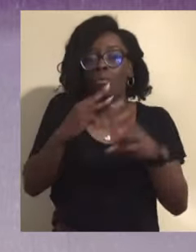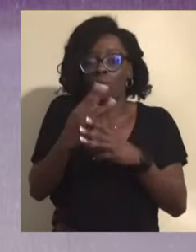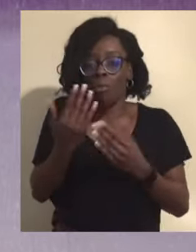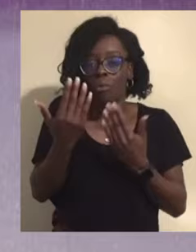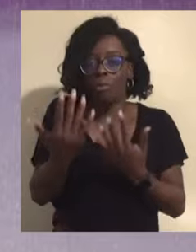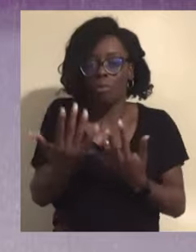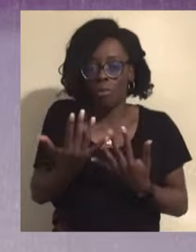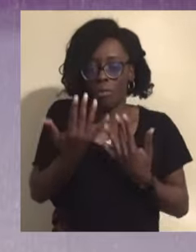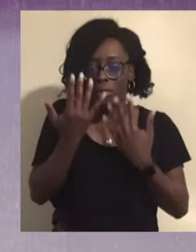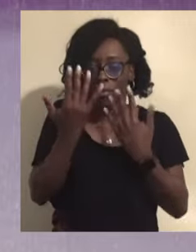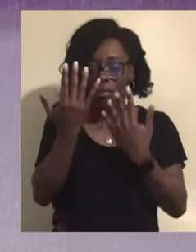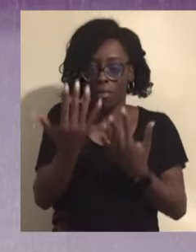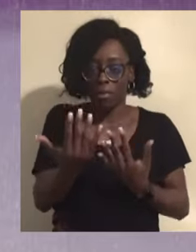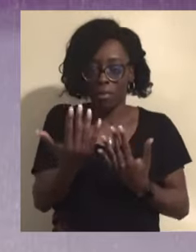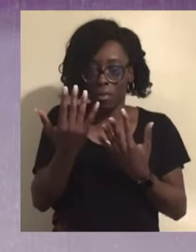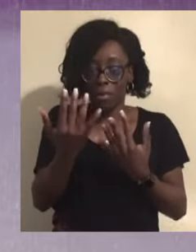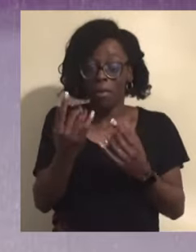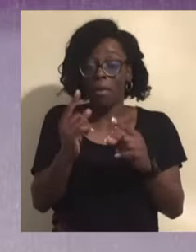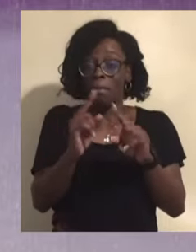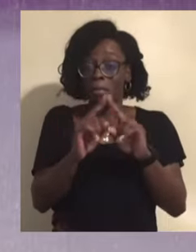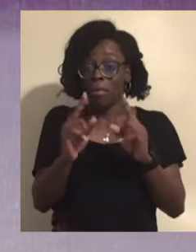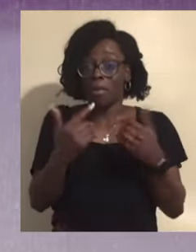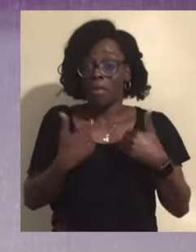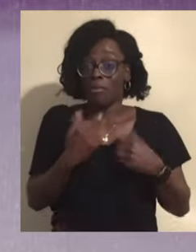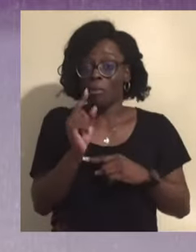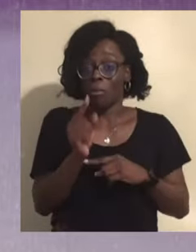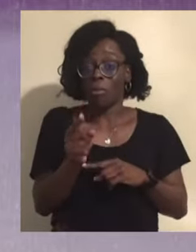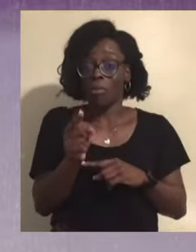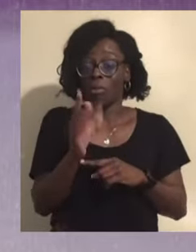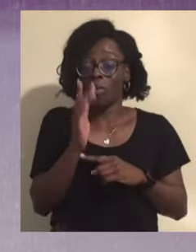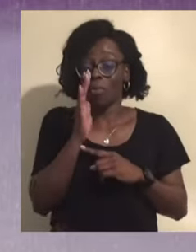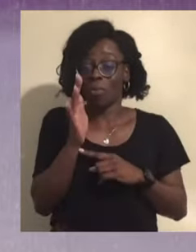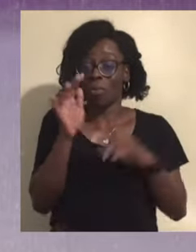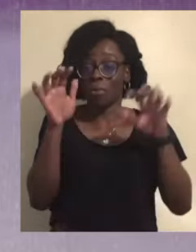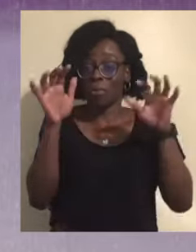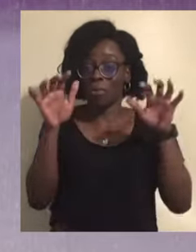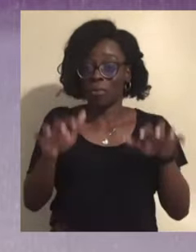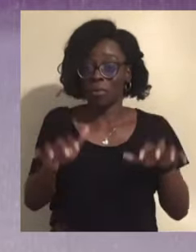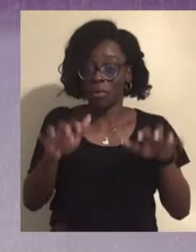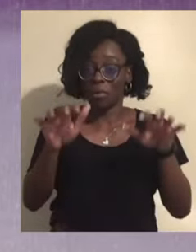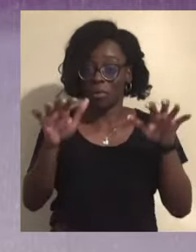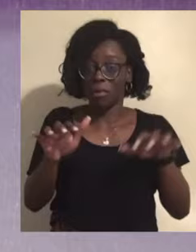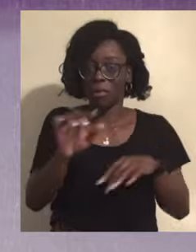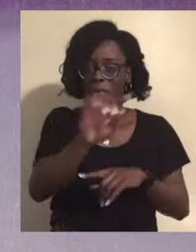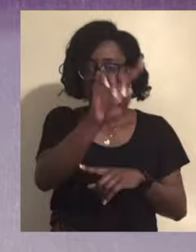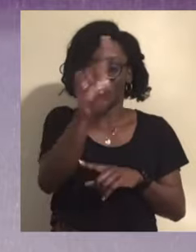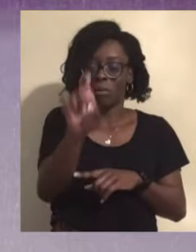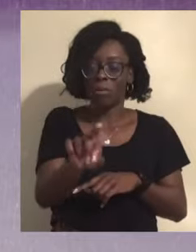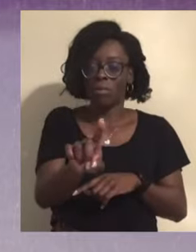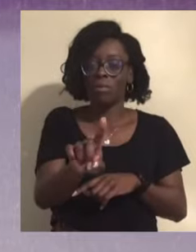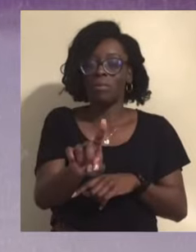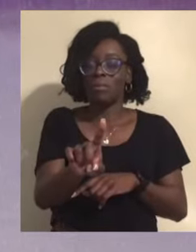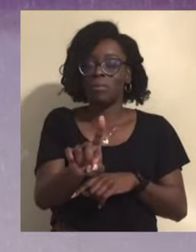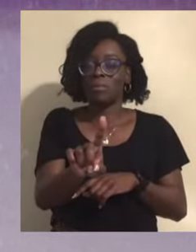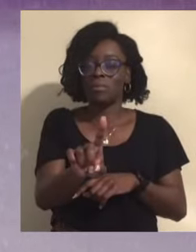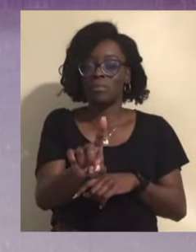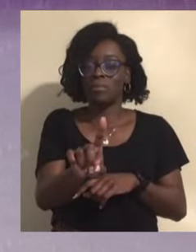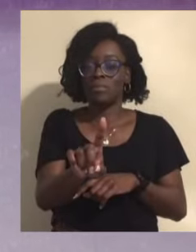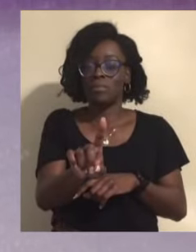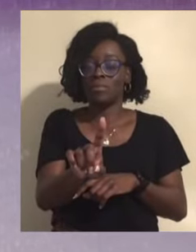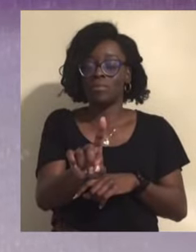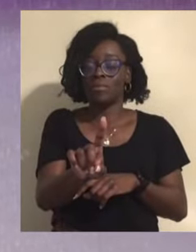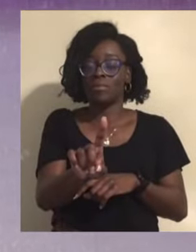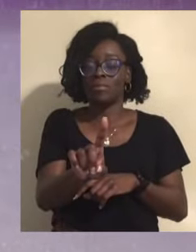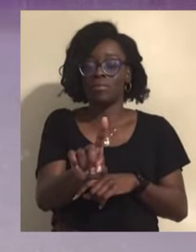point, it's going to rain. And my question to you is a question New Edition posed to us some